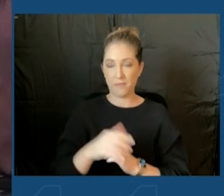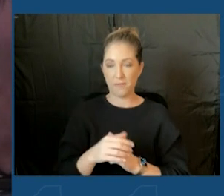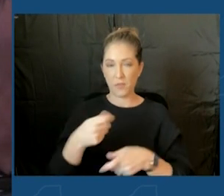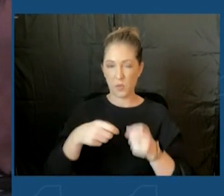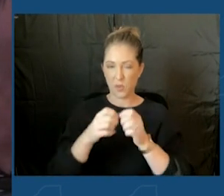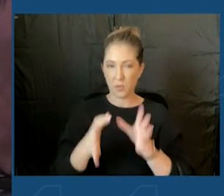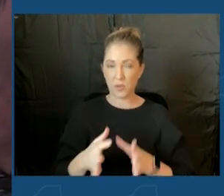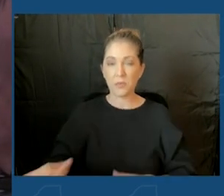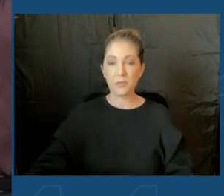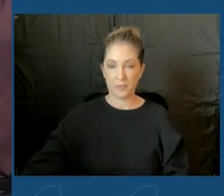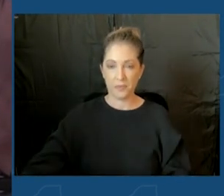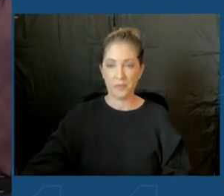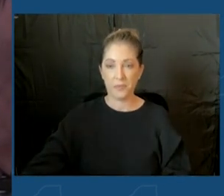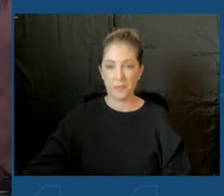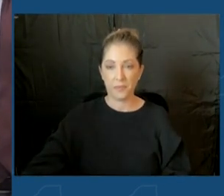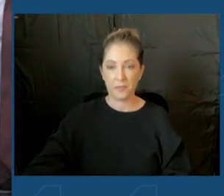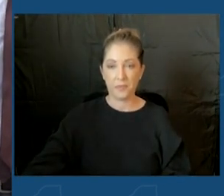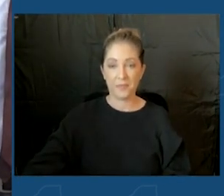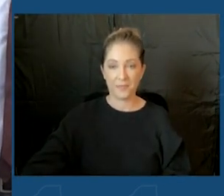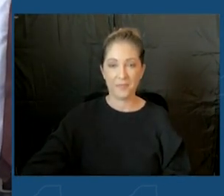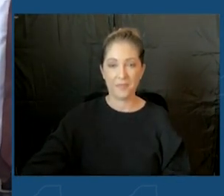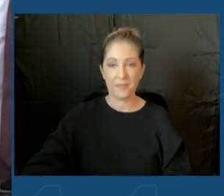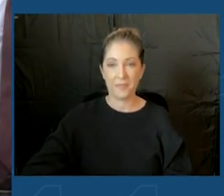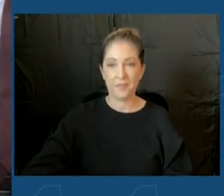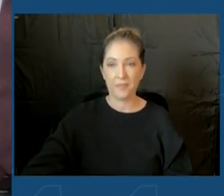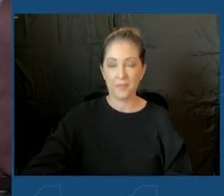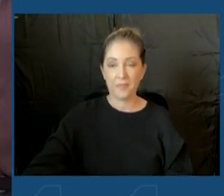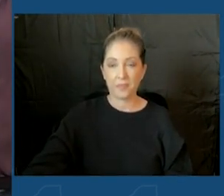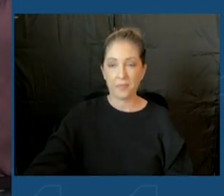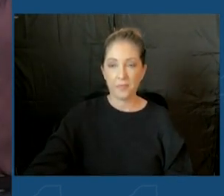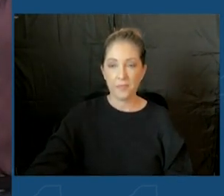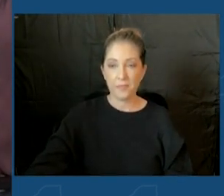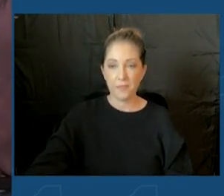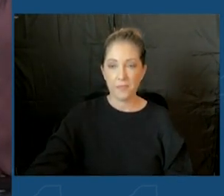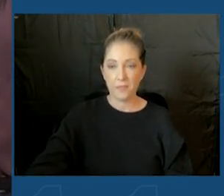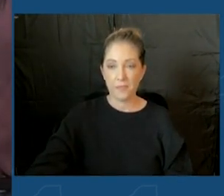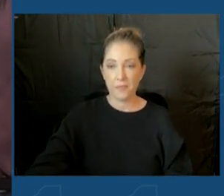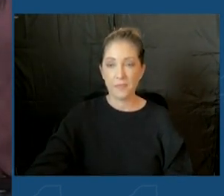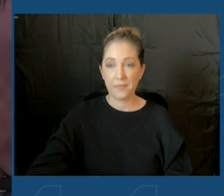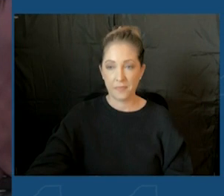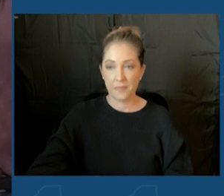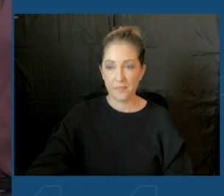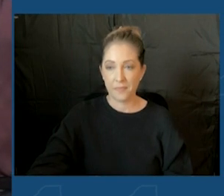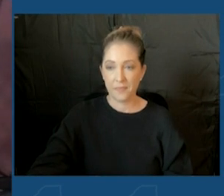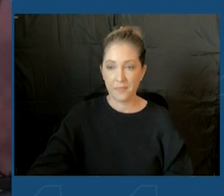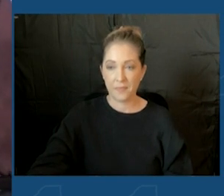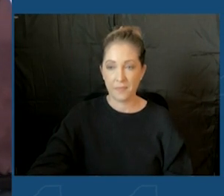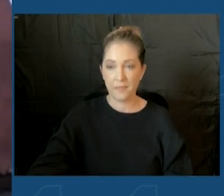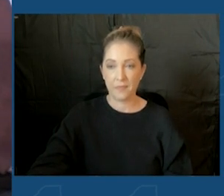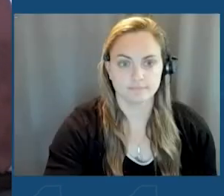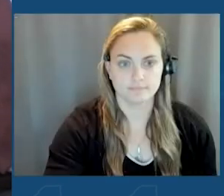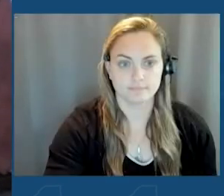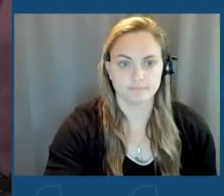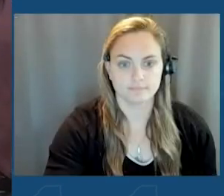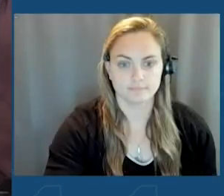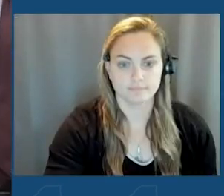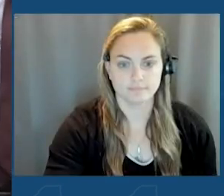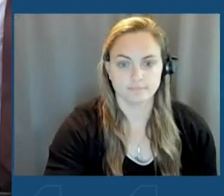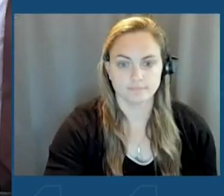and they suggested that we make the fares on the Q70 train free.